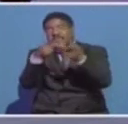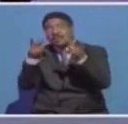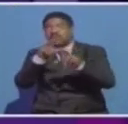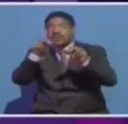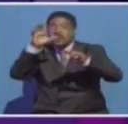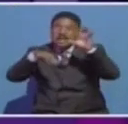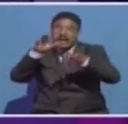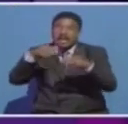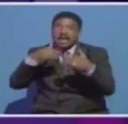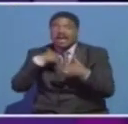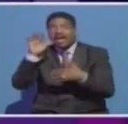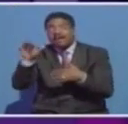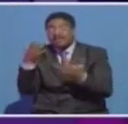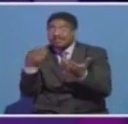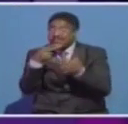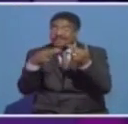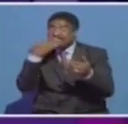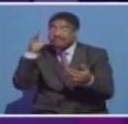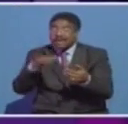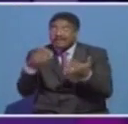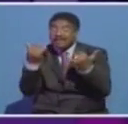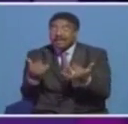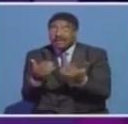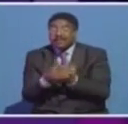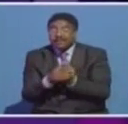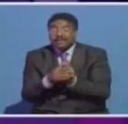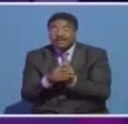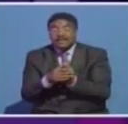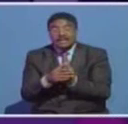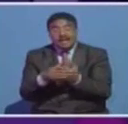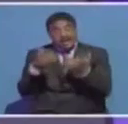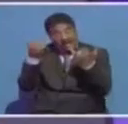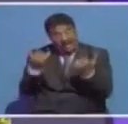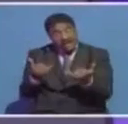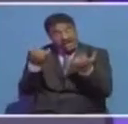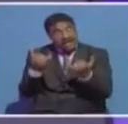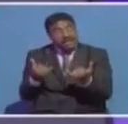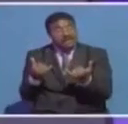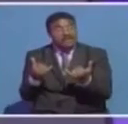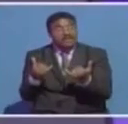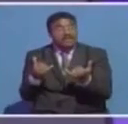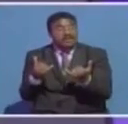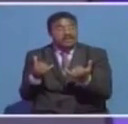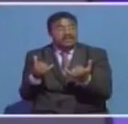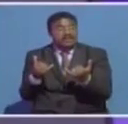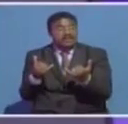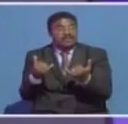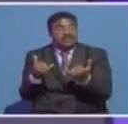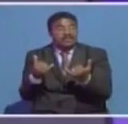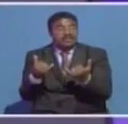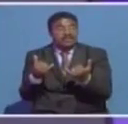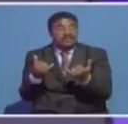rainfall. Is the situation that bad? At the moment, we have started the food relief distribution. Where there